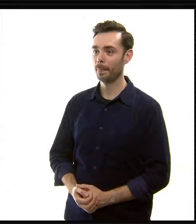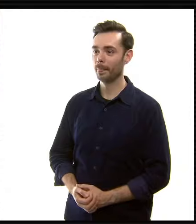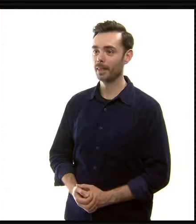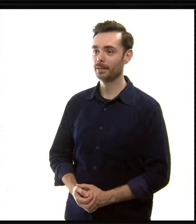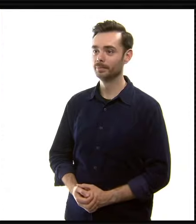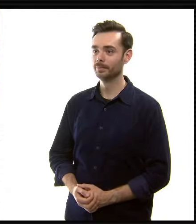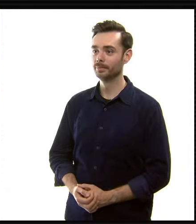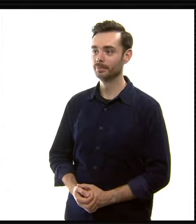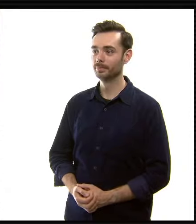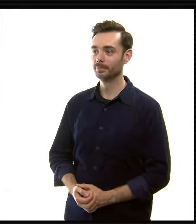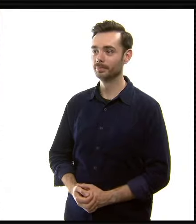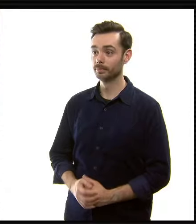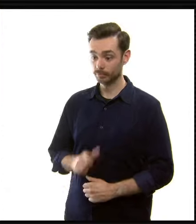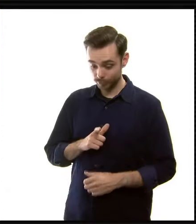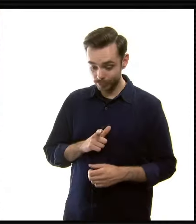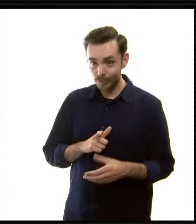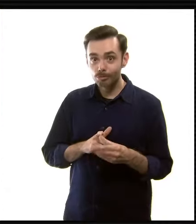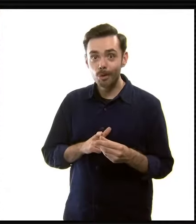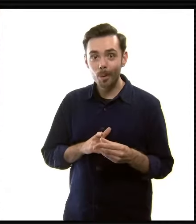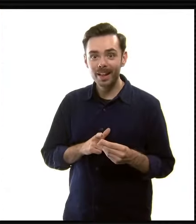And it's rolling, I think, yeah.